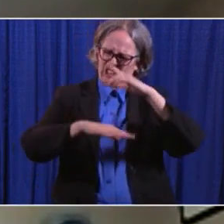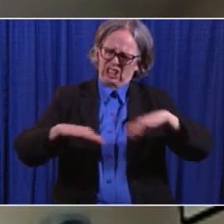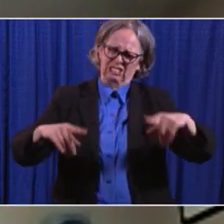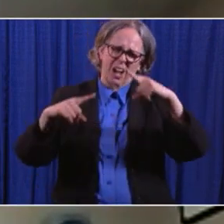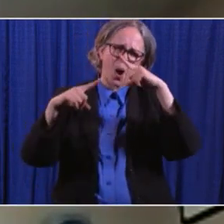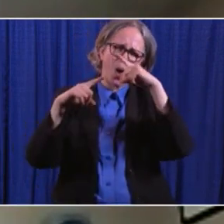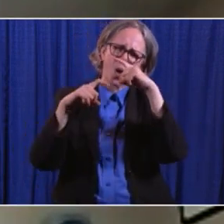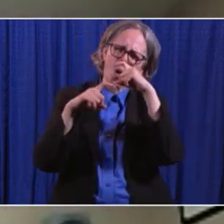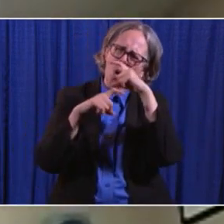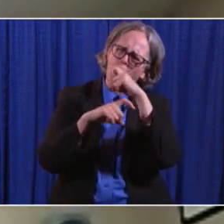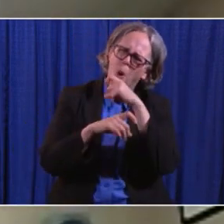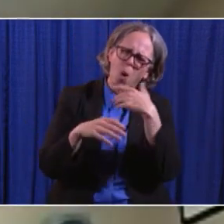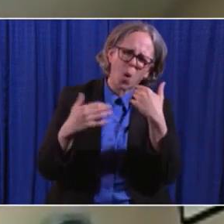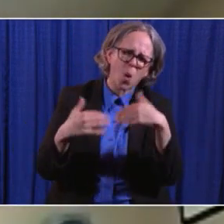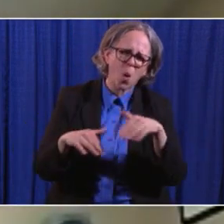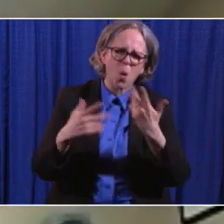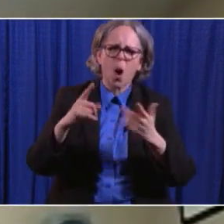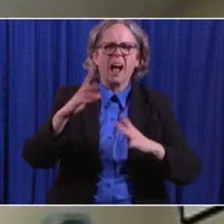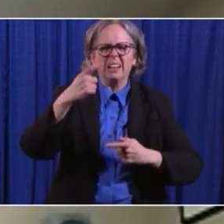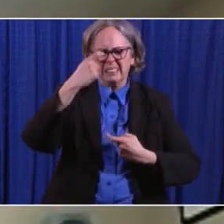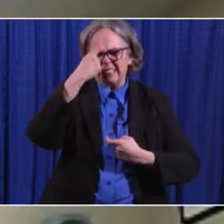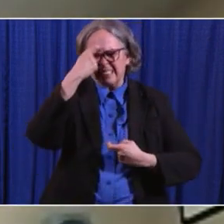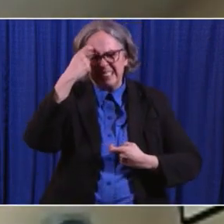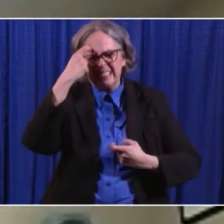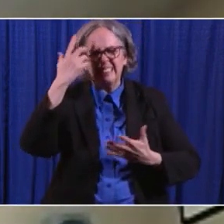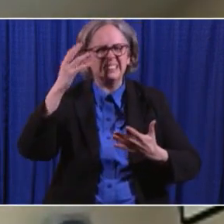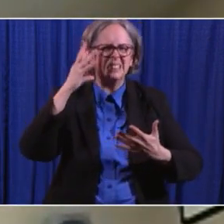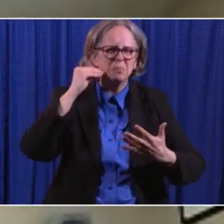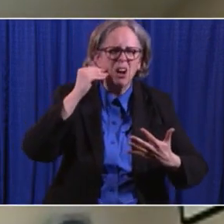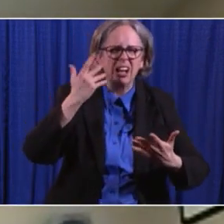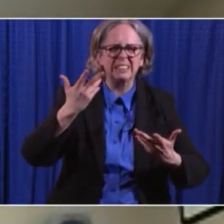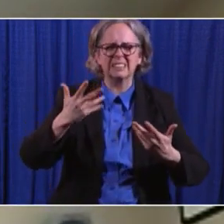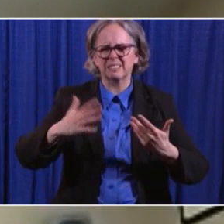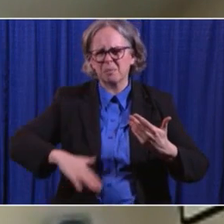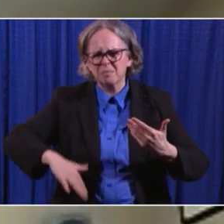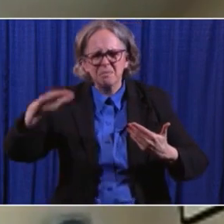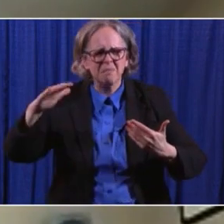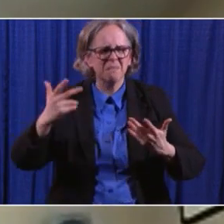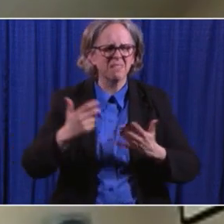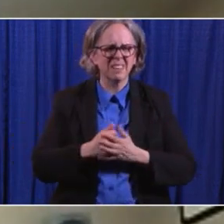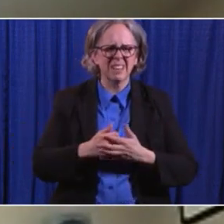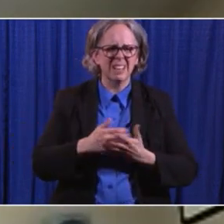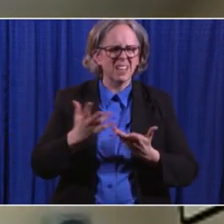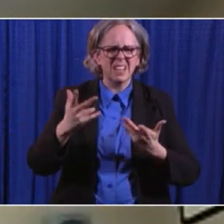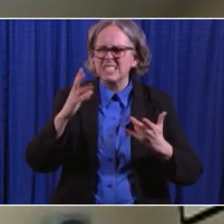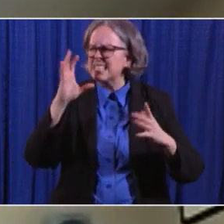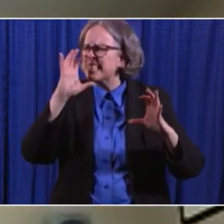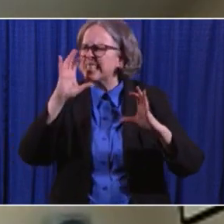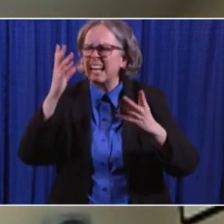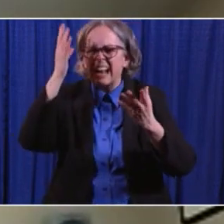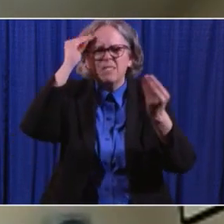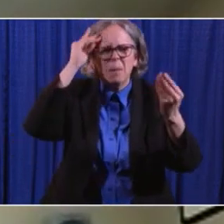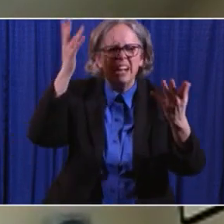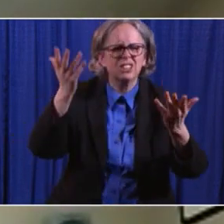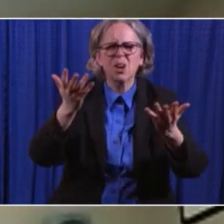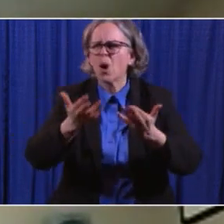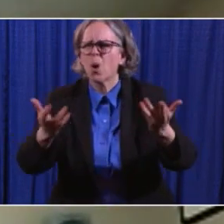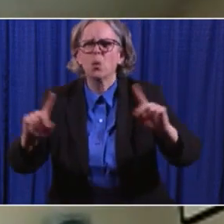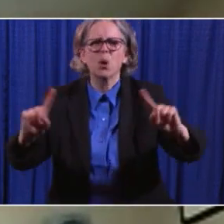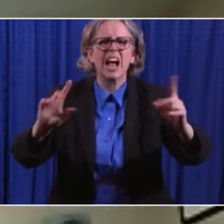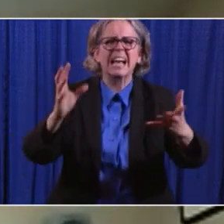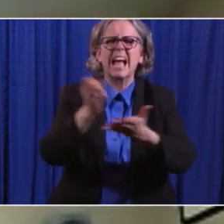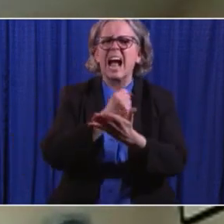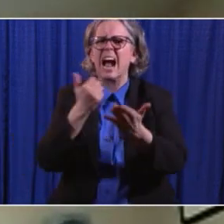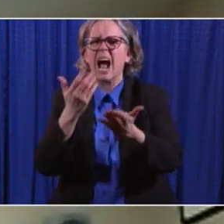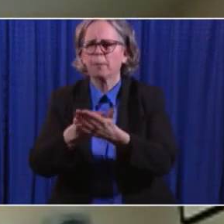So finding the resources to meet those significant and complex behavioral health needs is